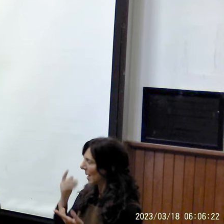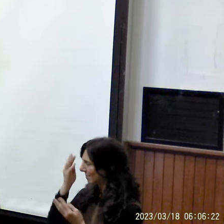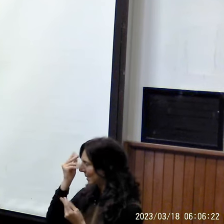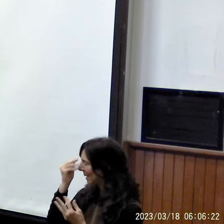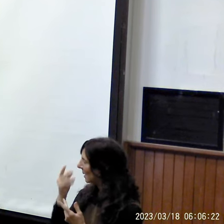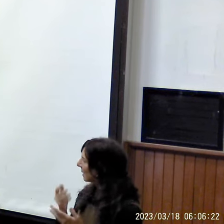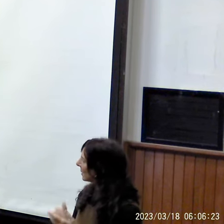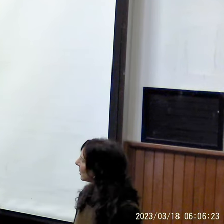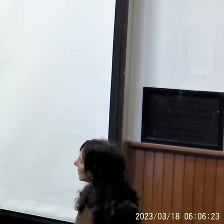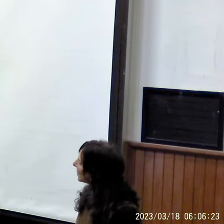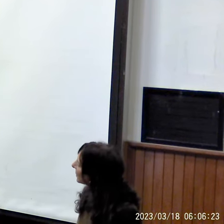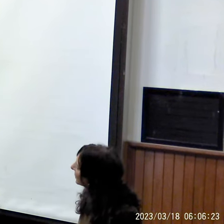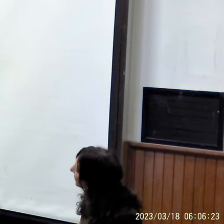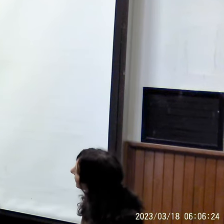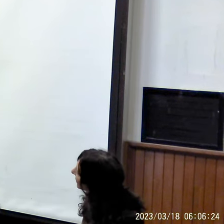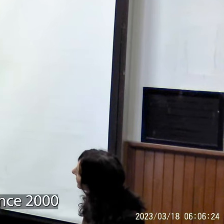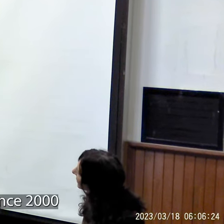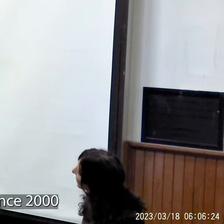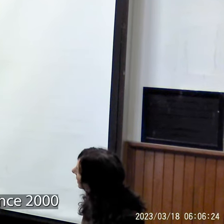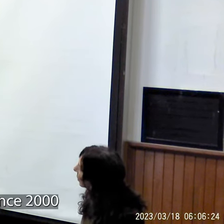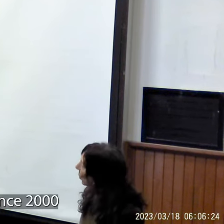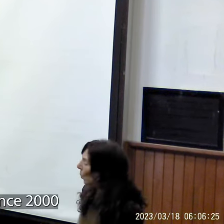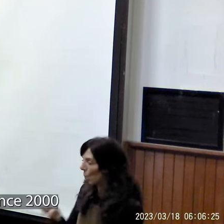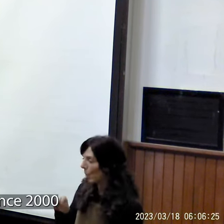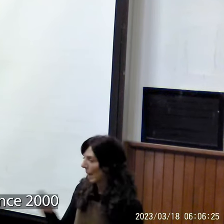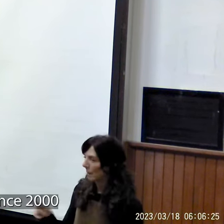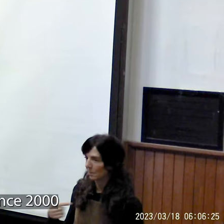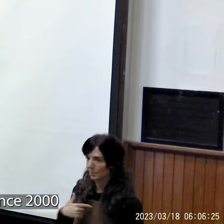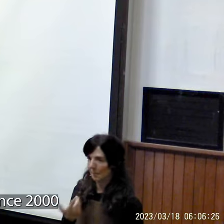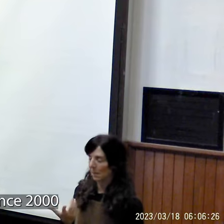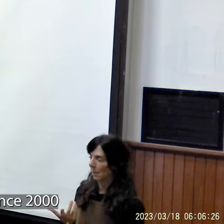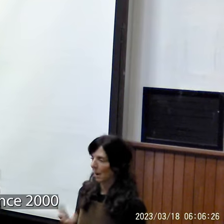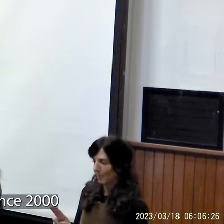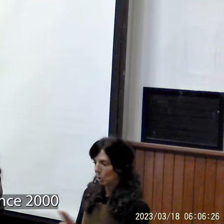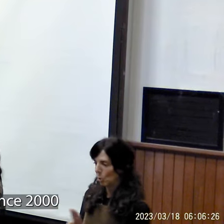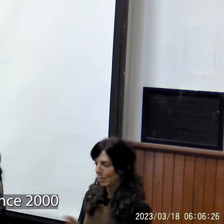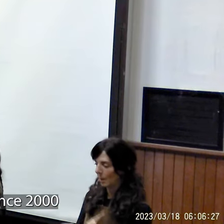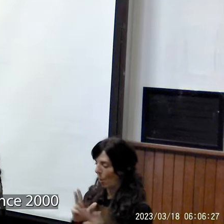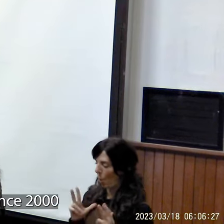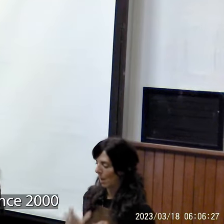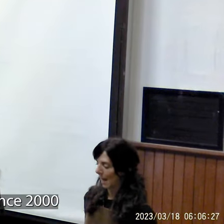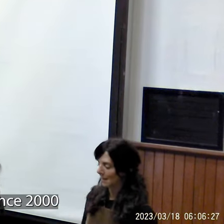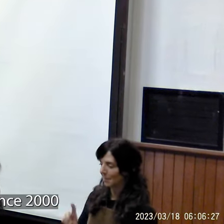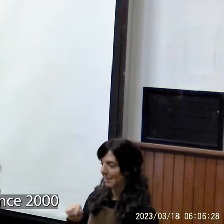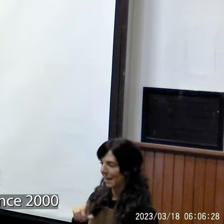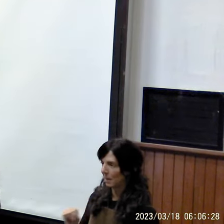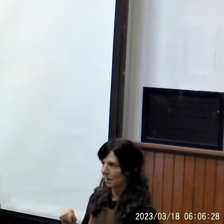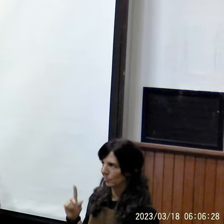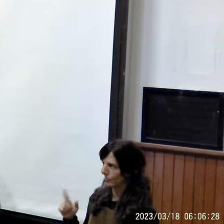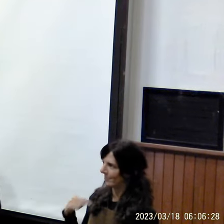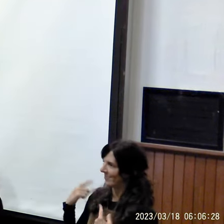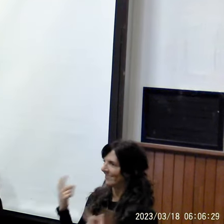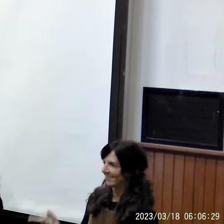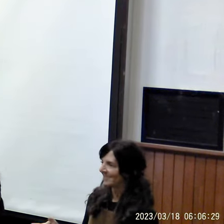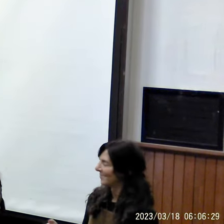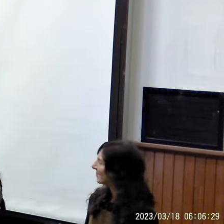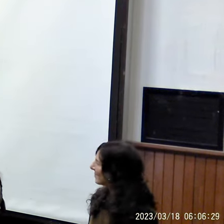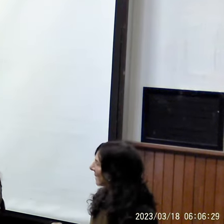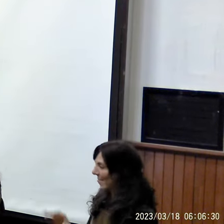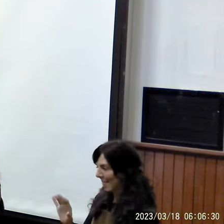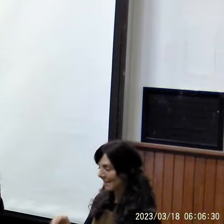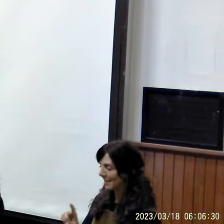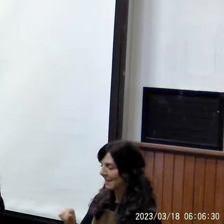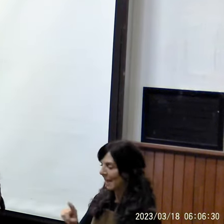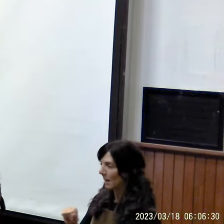Now, for me, orgasm is totally data. I've been dealing with orgasm data since 2000. And it's